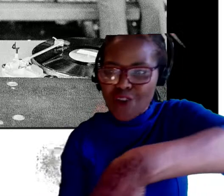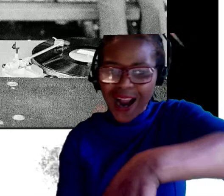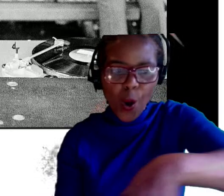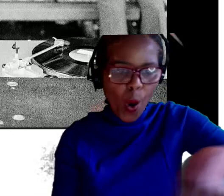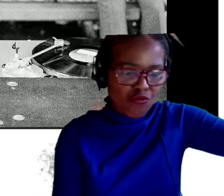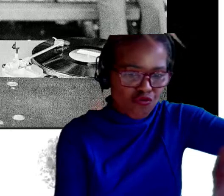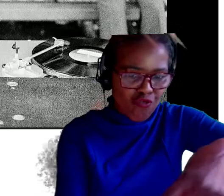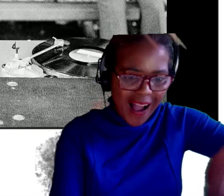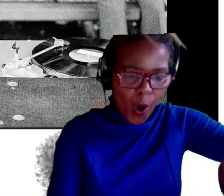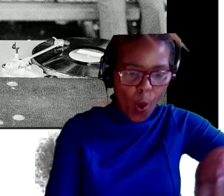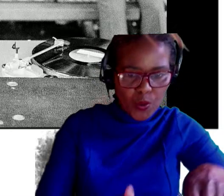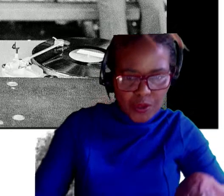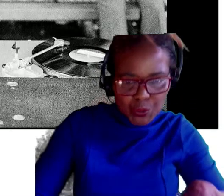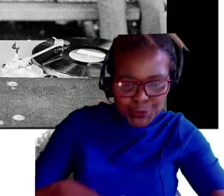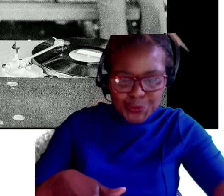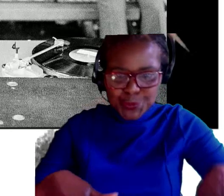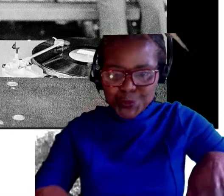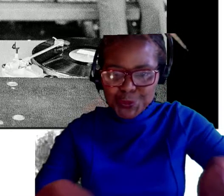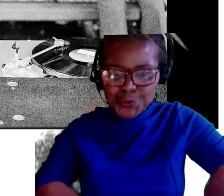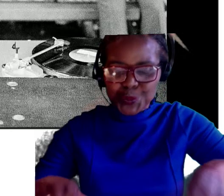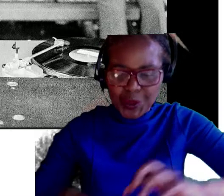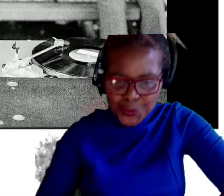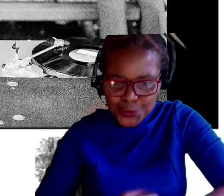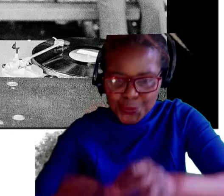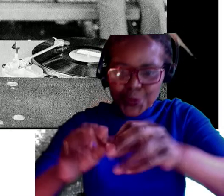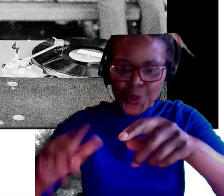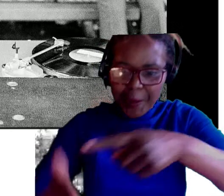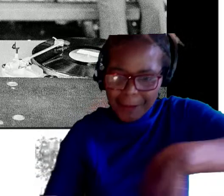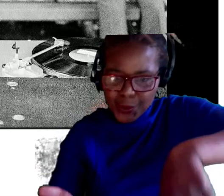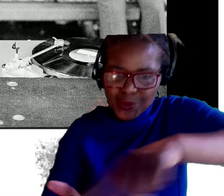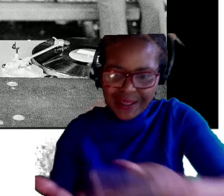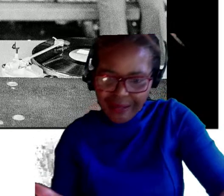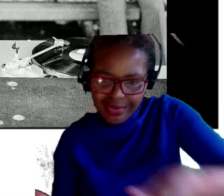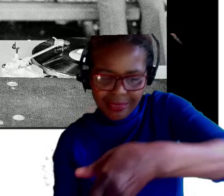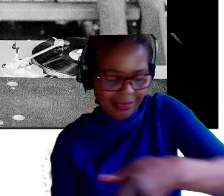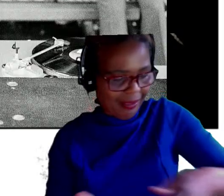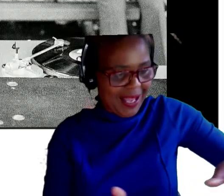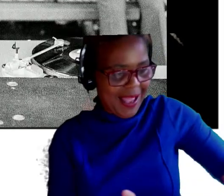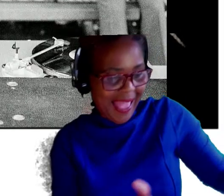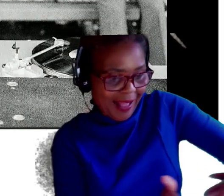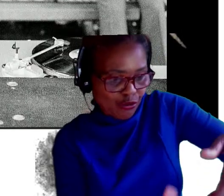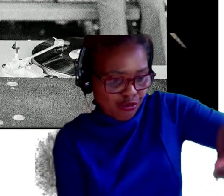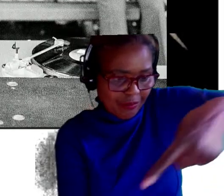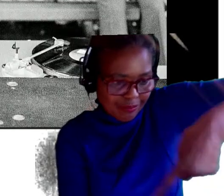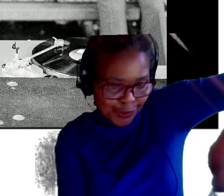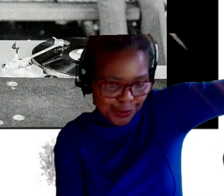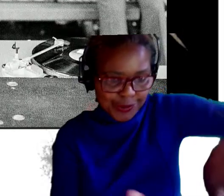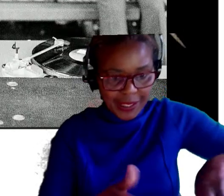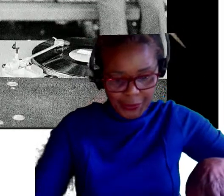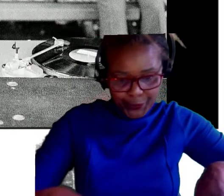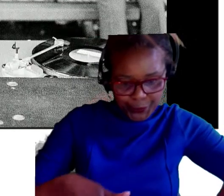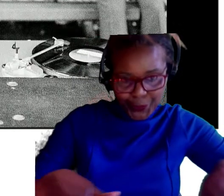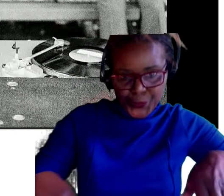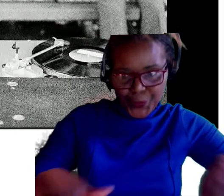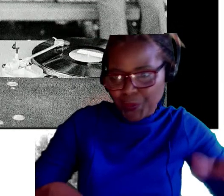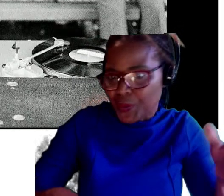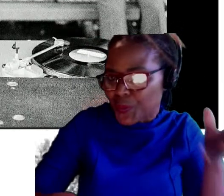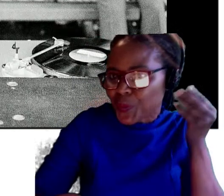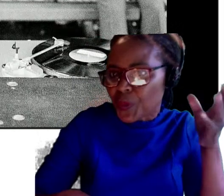their deconstruction and reconstruction defines a culture that leads, amongst other things, to the art of sampling in pop